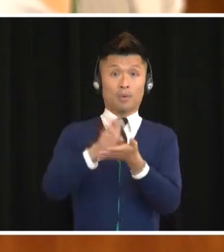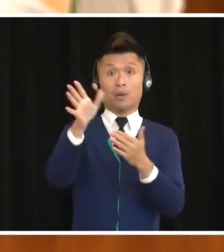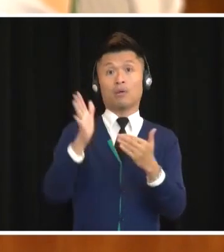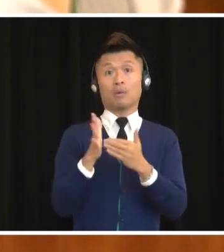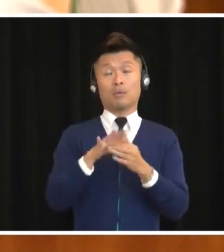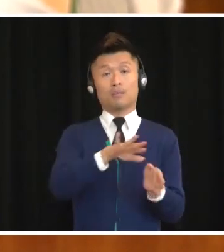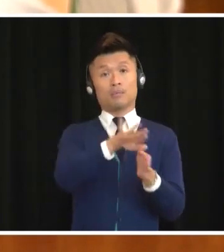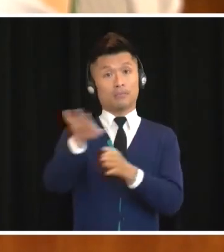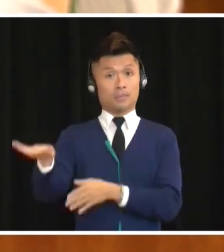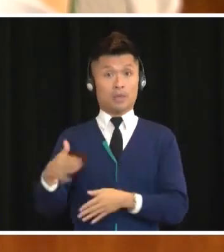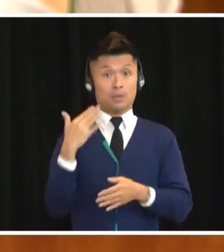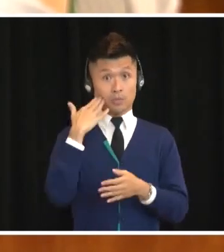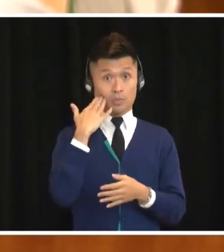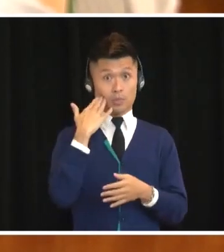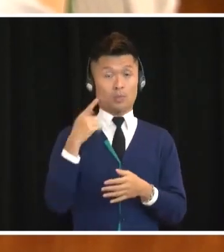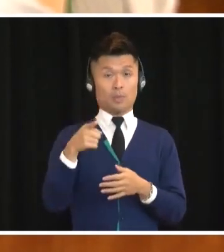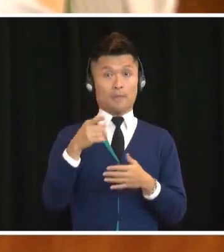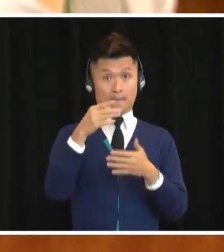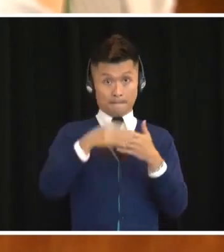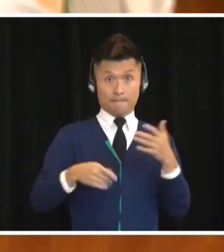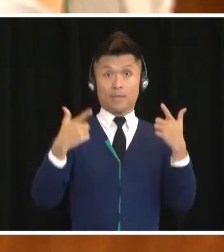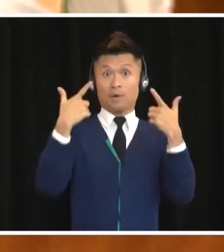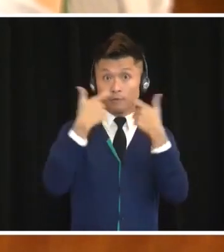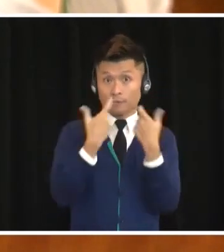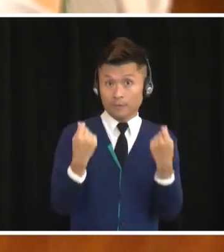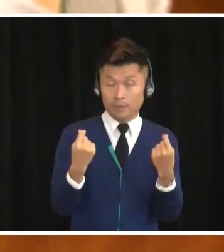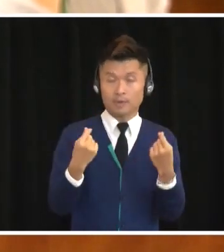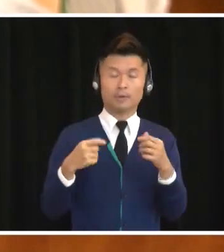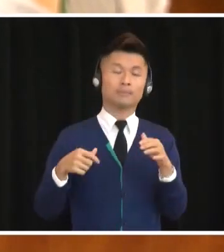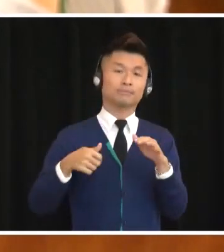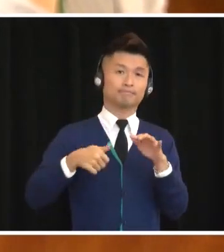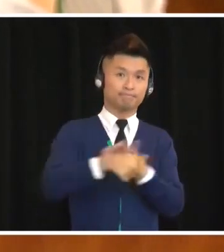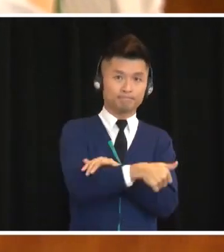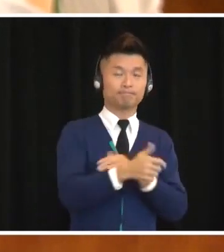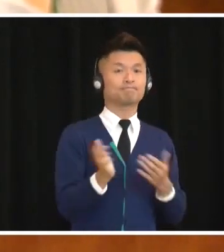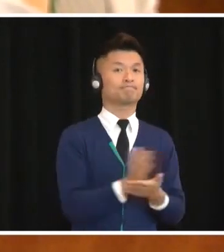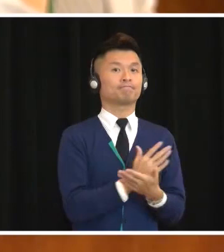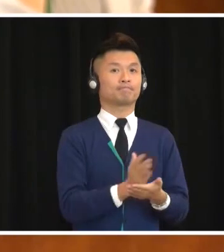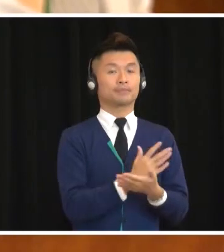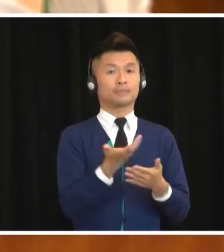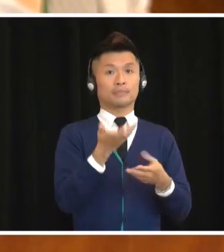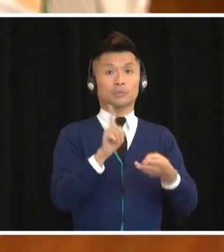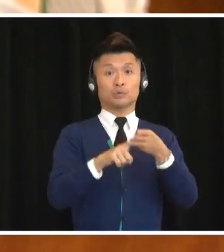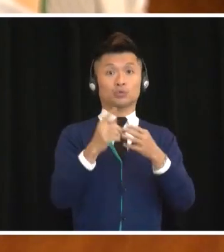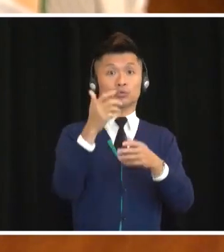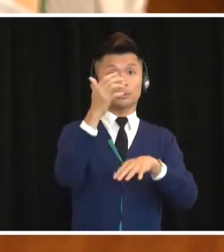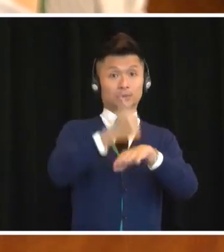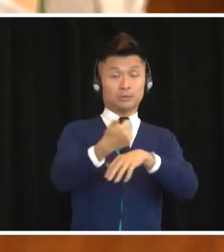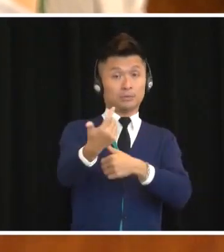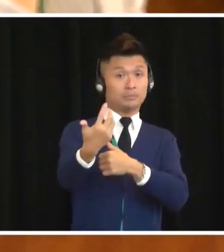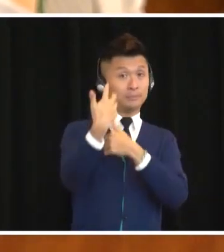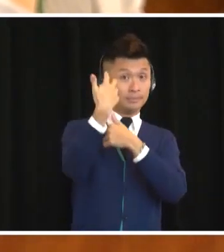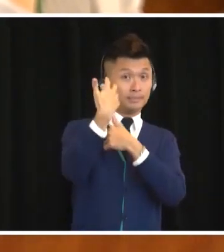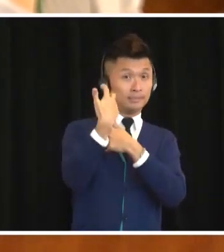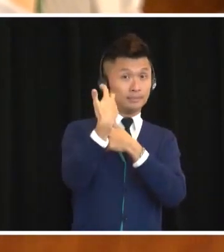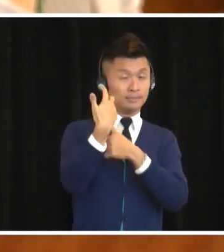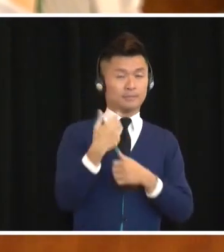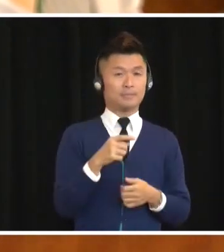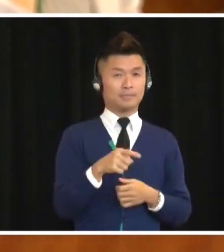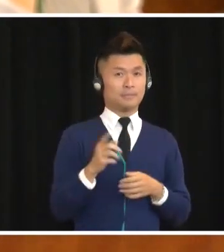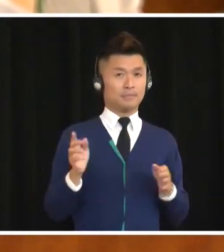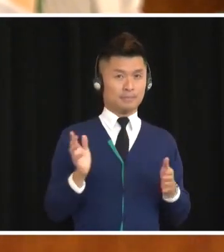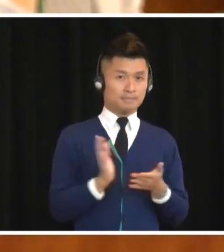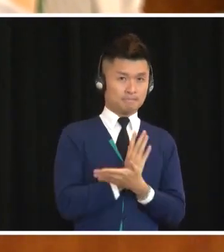If the ruling is not to hear the case, you already heard there are 3 options. If a trial has